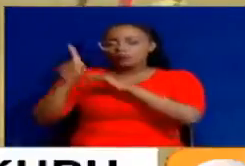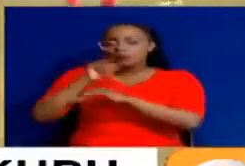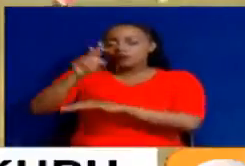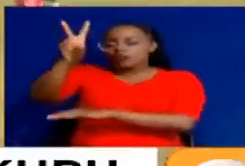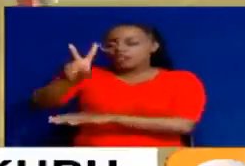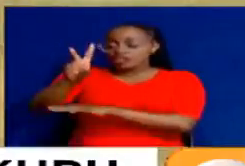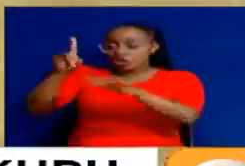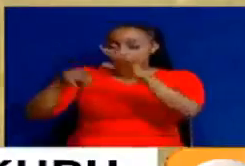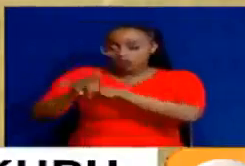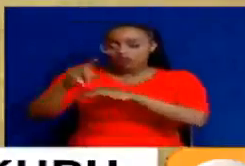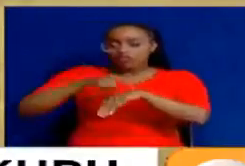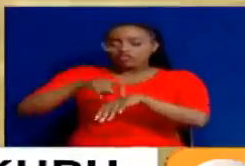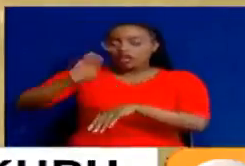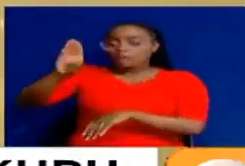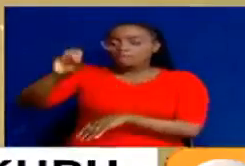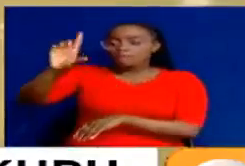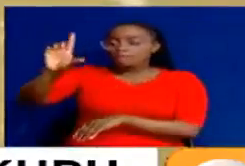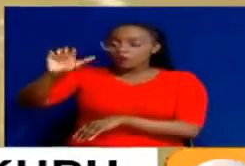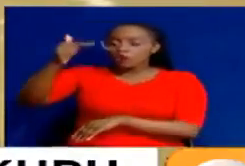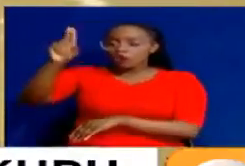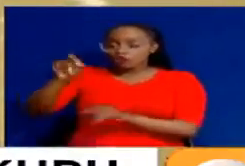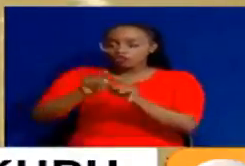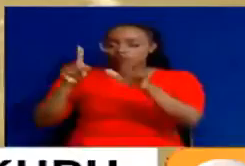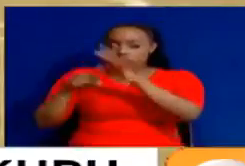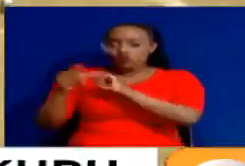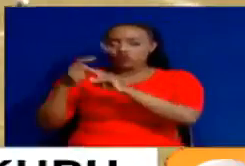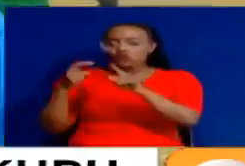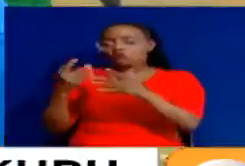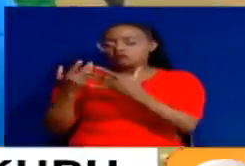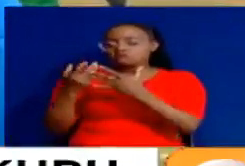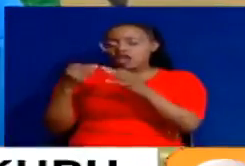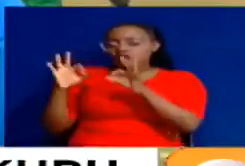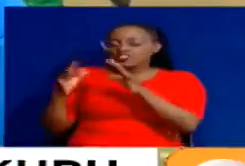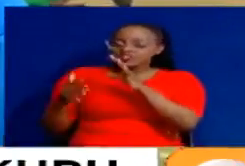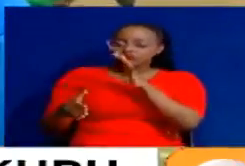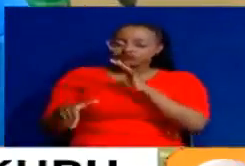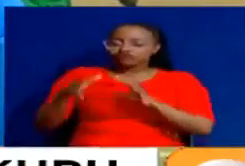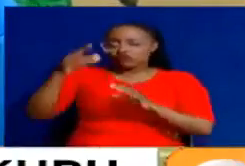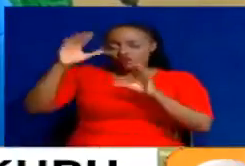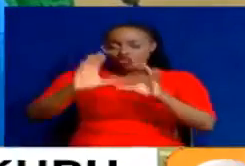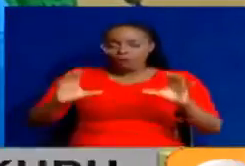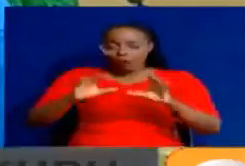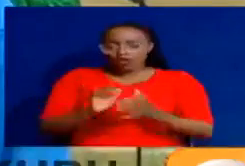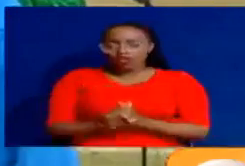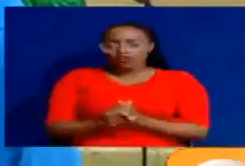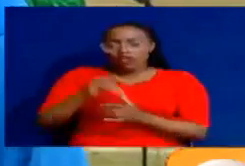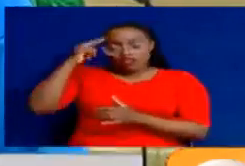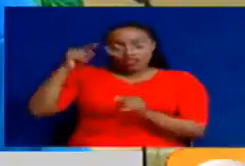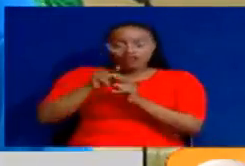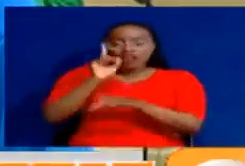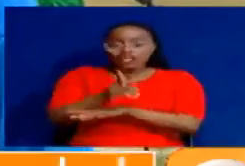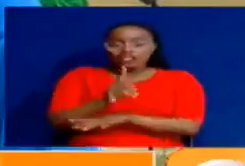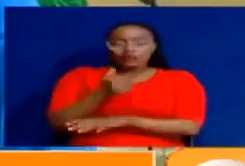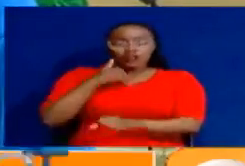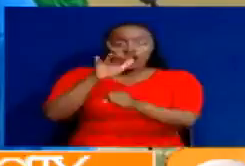their second goal when Bolton Omwenga scored from a free kick. Play against Ulinzi because I think they are very